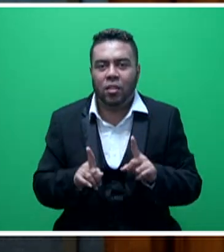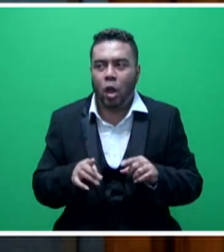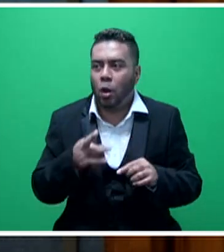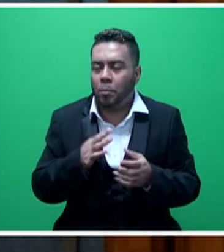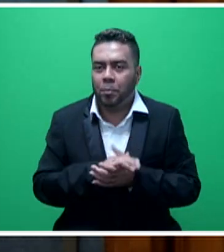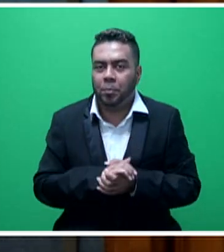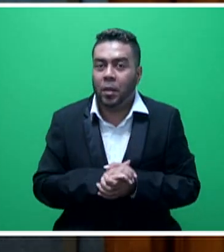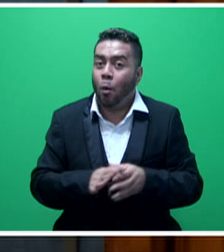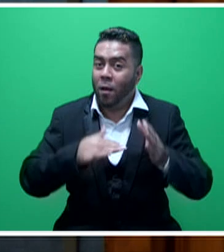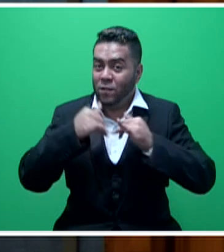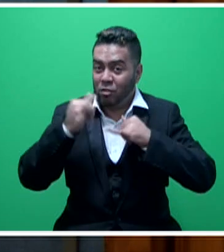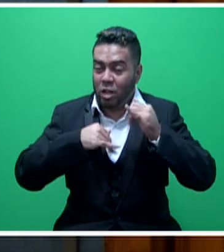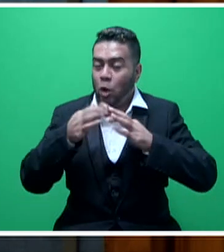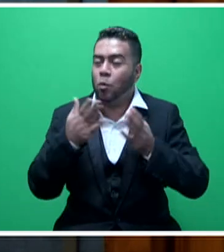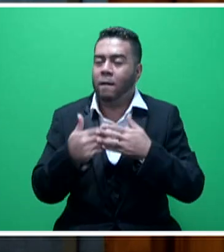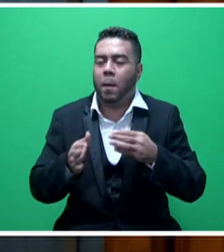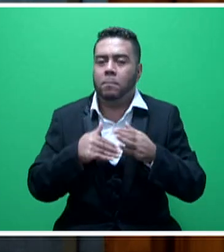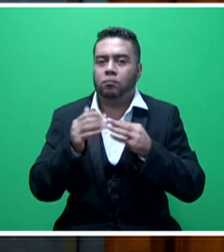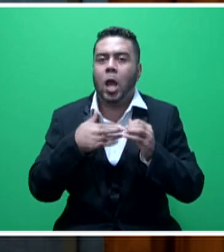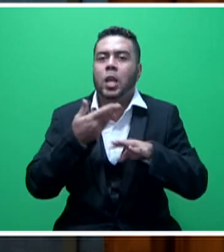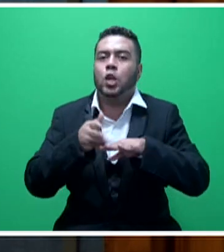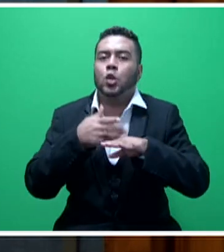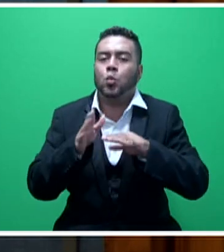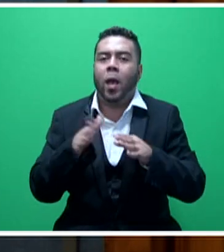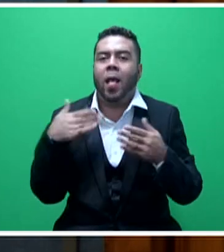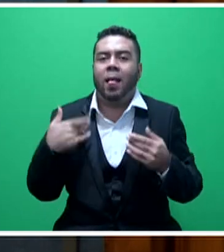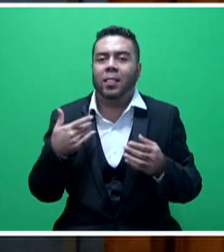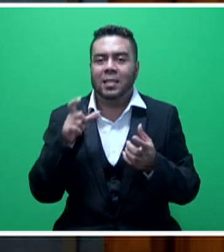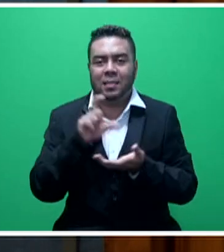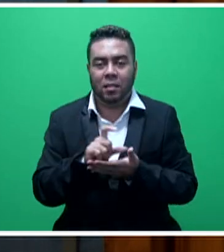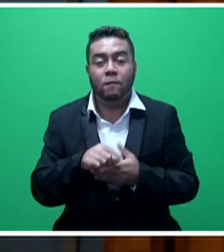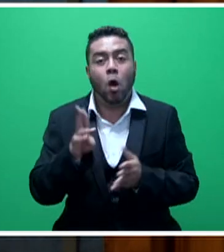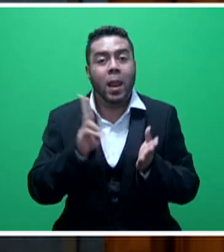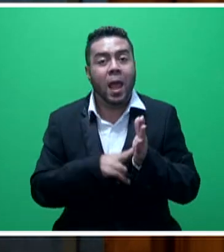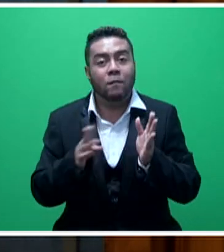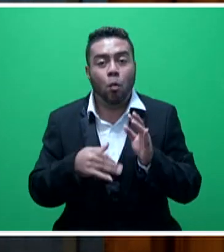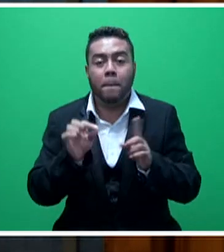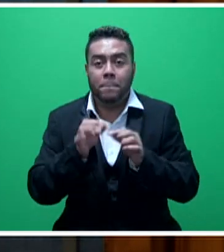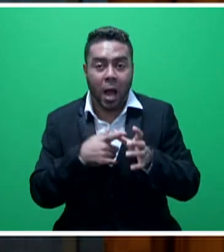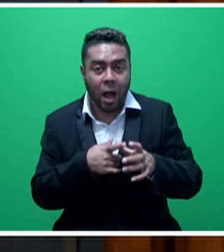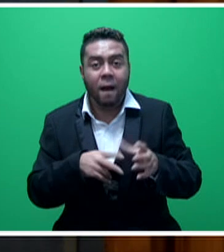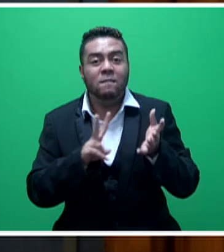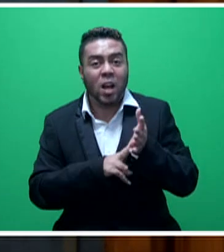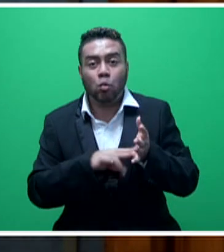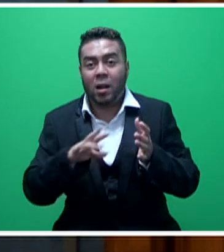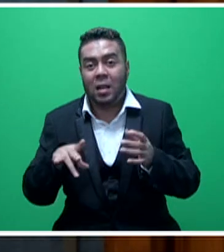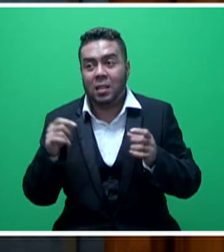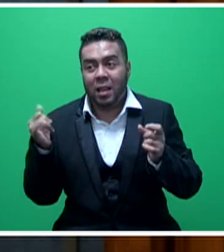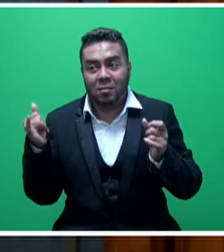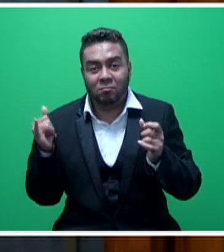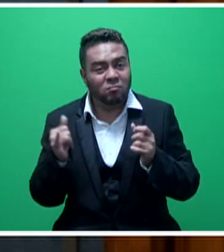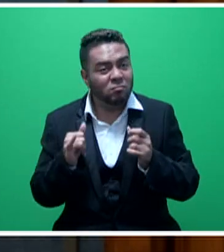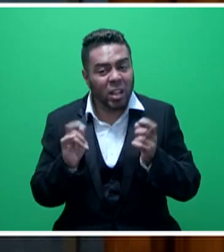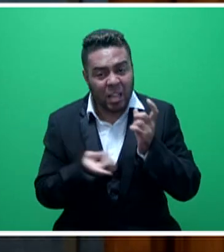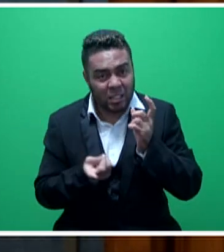Infrastructures, we have built new hospitals, health centers, and nursing stations, namely Navua, Ba, Vatukarasa in Naitasiri,